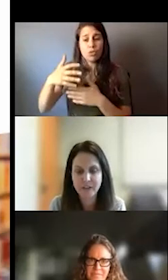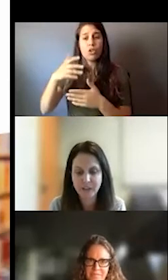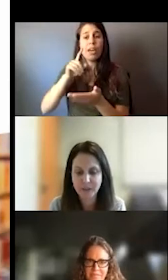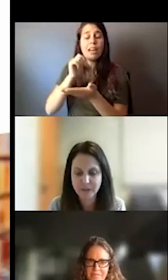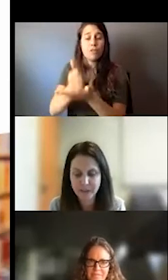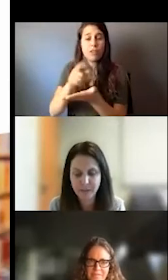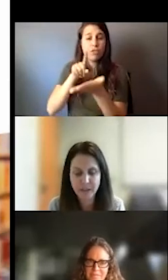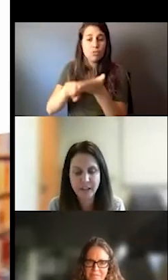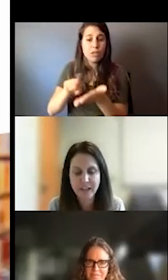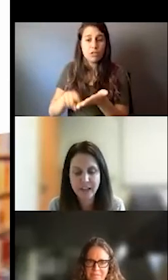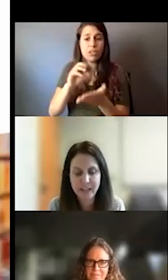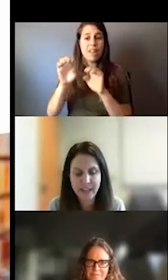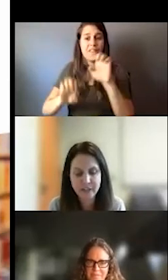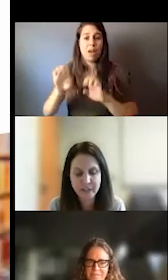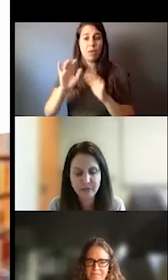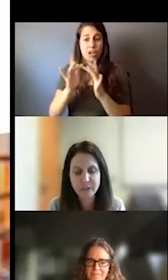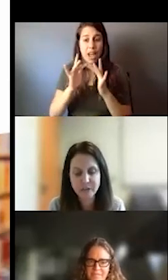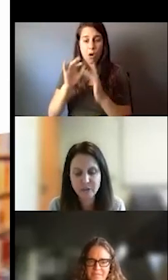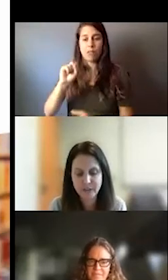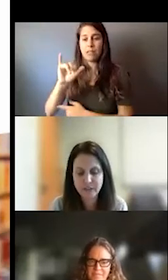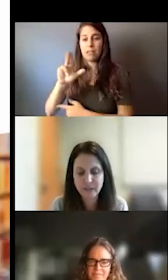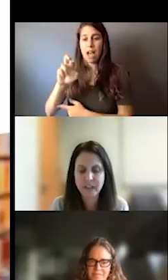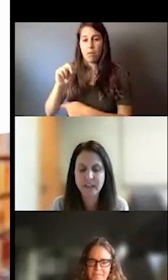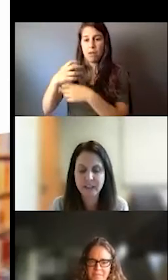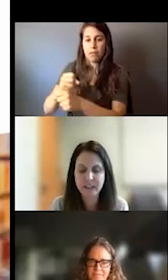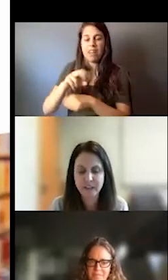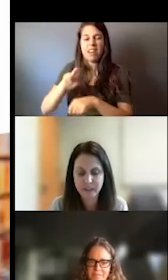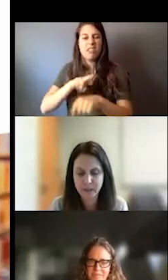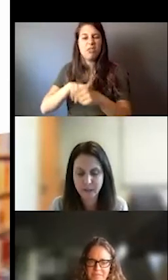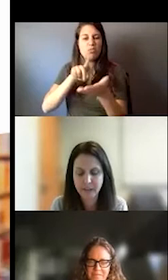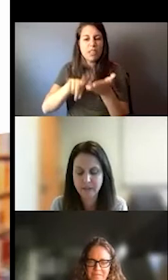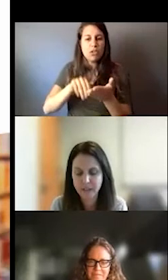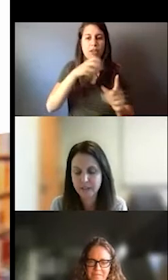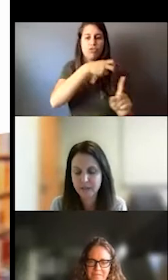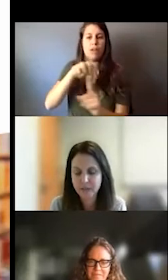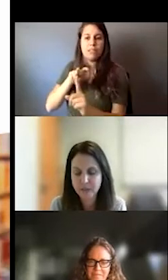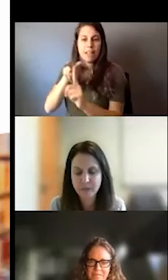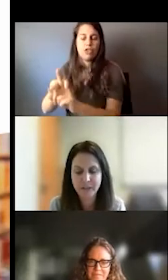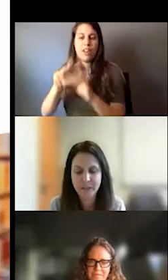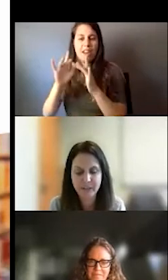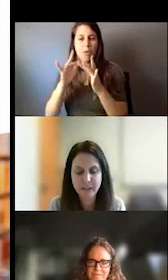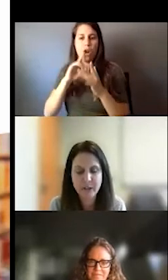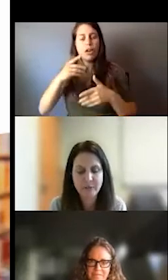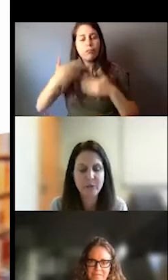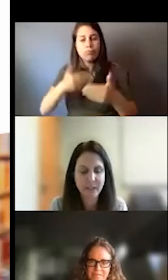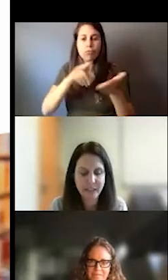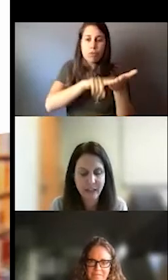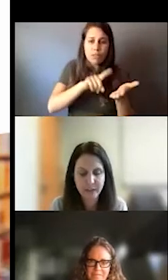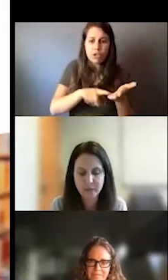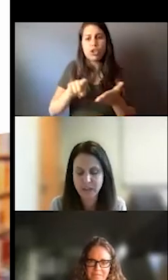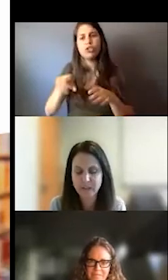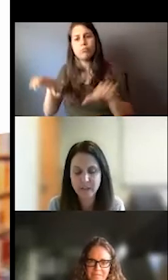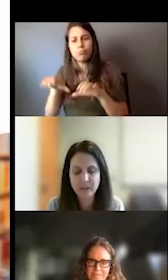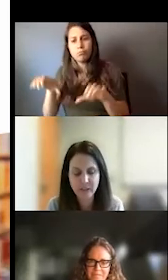and Evaluation Network, a national research translation and acceleration network that advances research and practice focused on